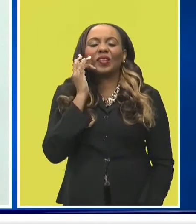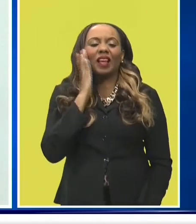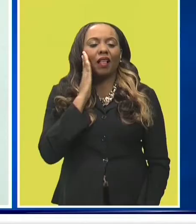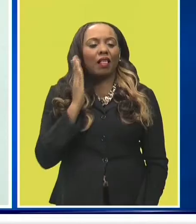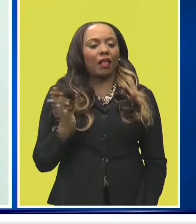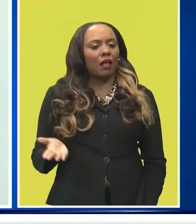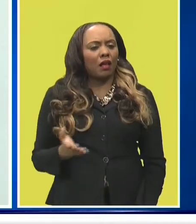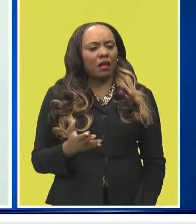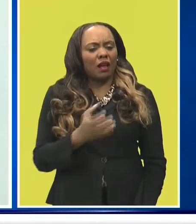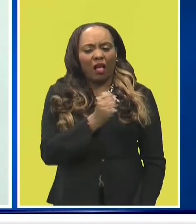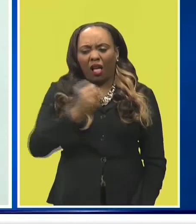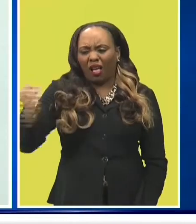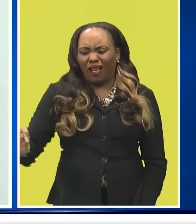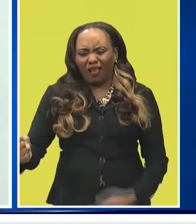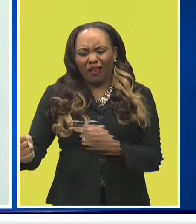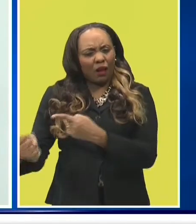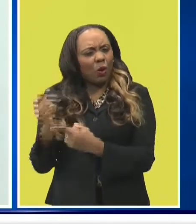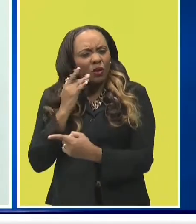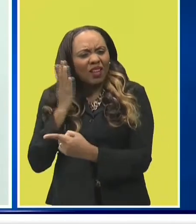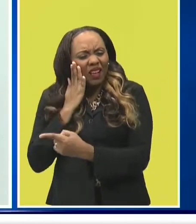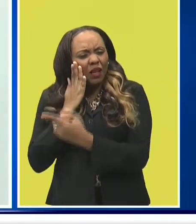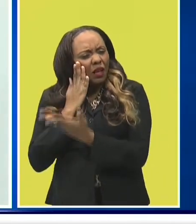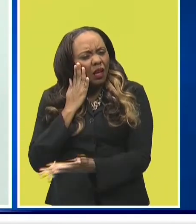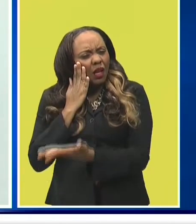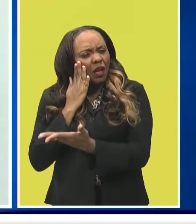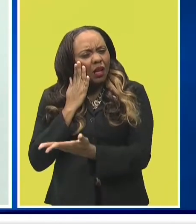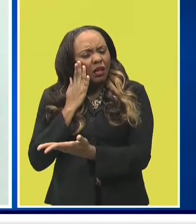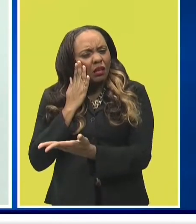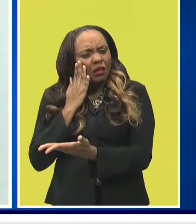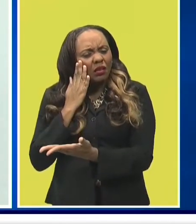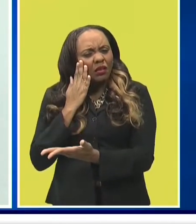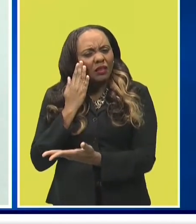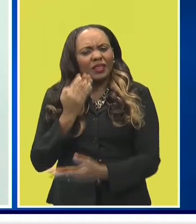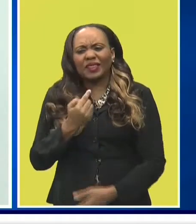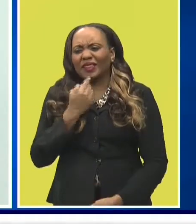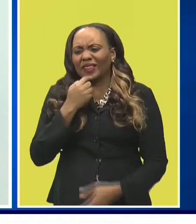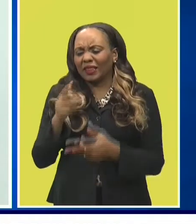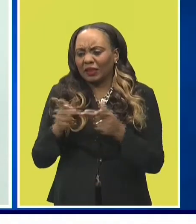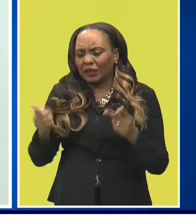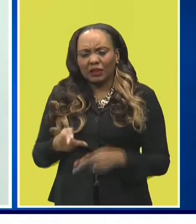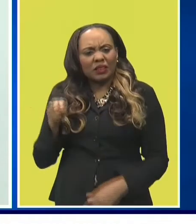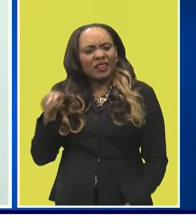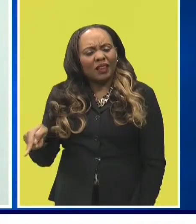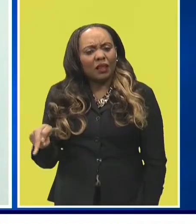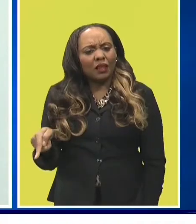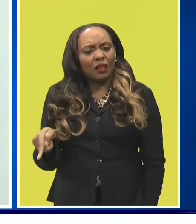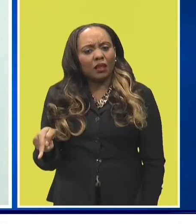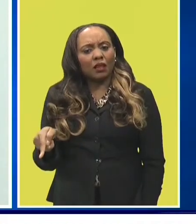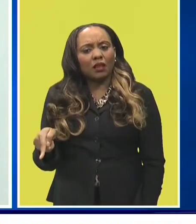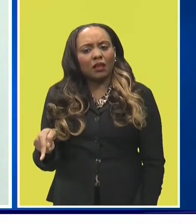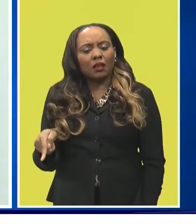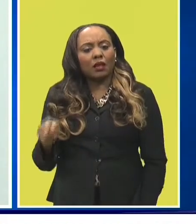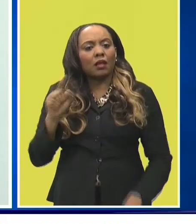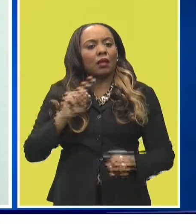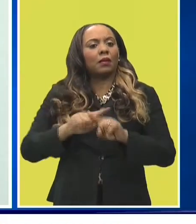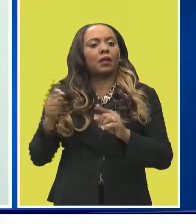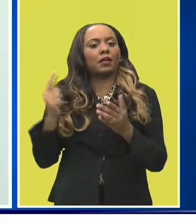And we have the serious situation whereby Edna Nichols, quote-unquote,